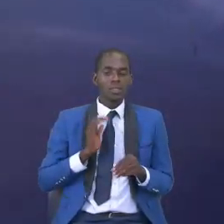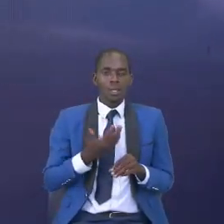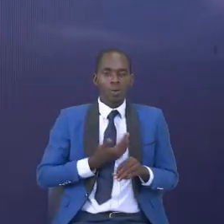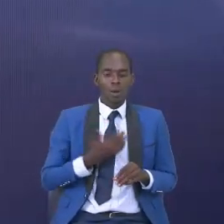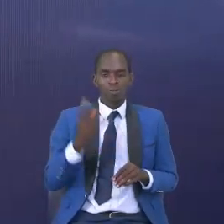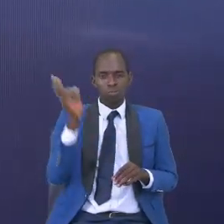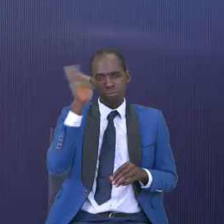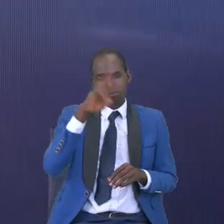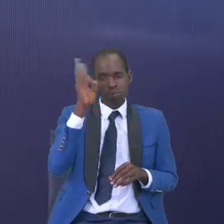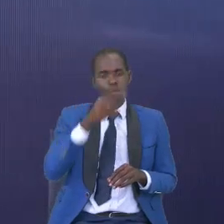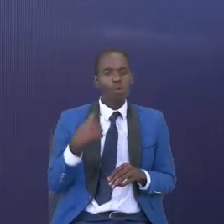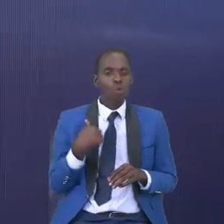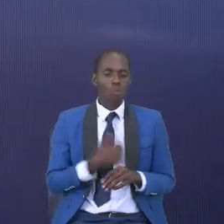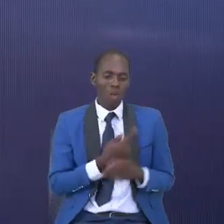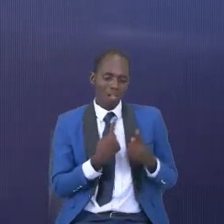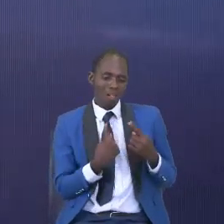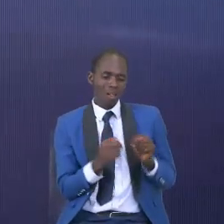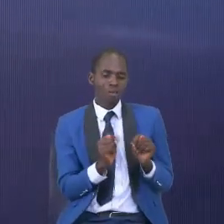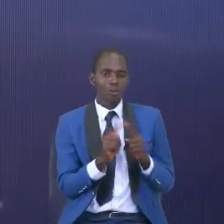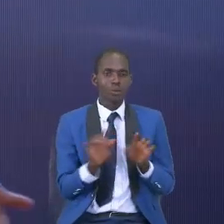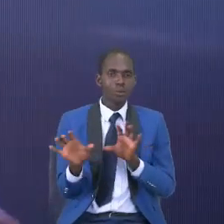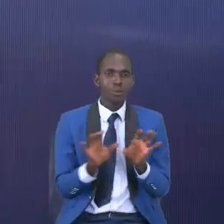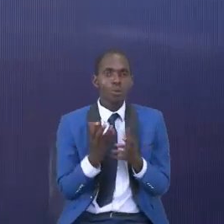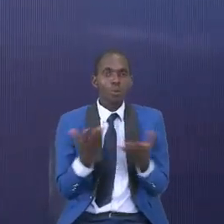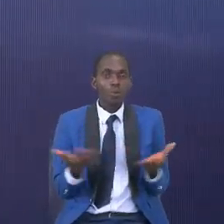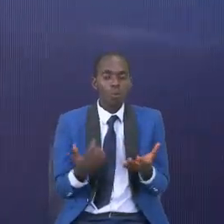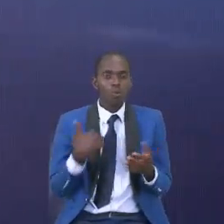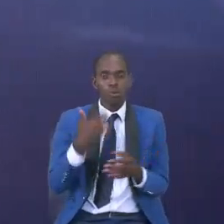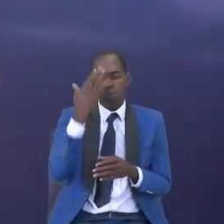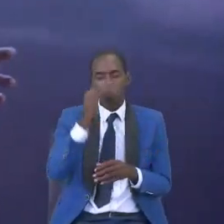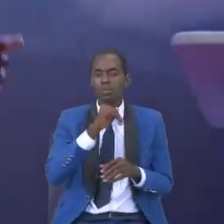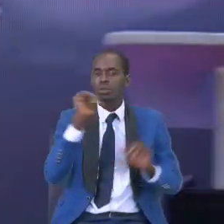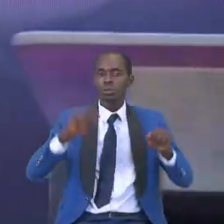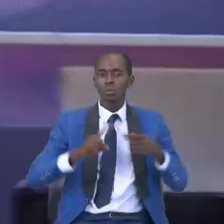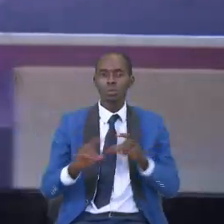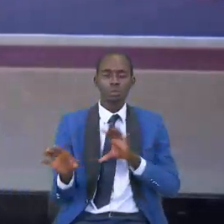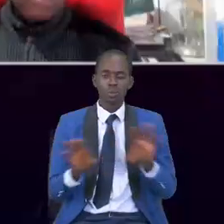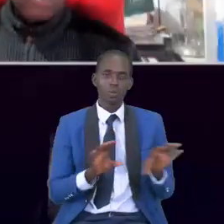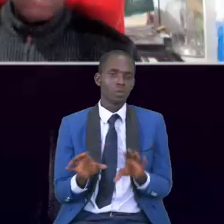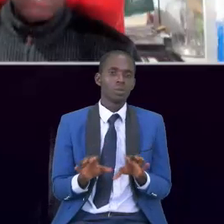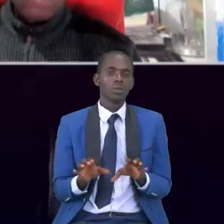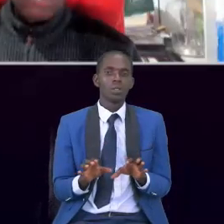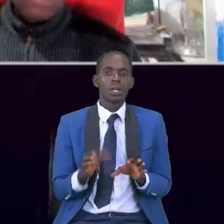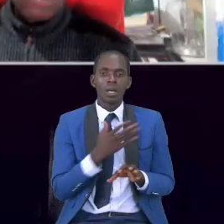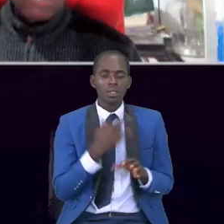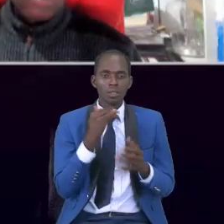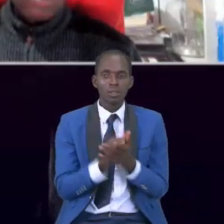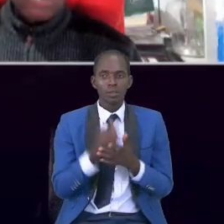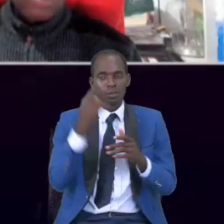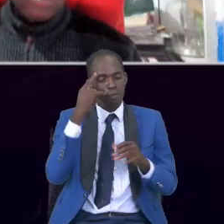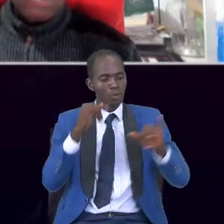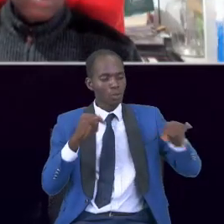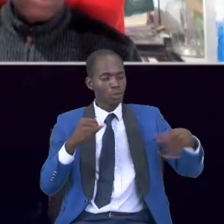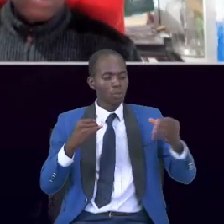still attempt to do that we know cannot be done, undoable. It says, but Jonah